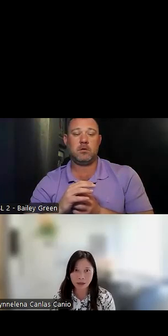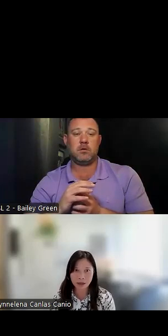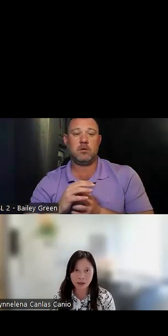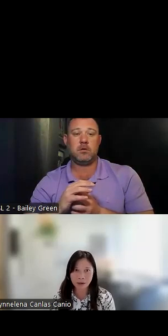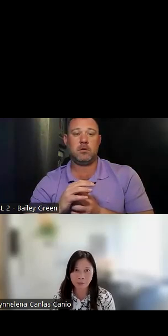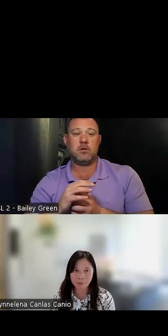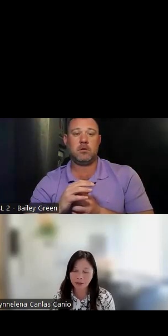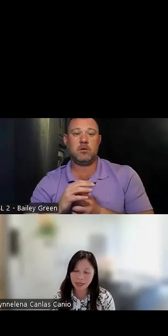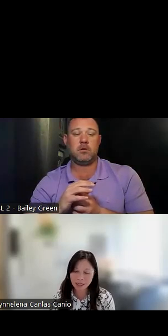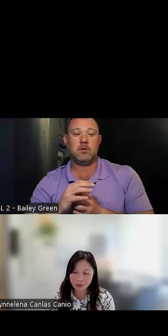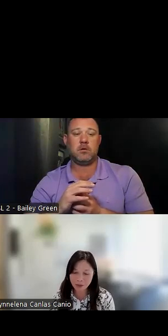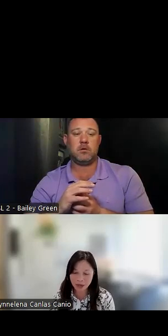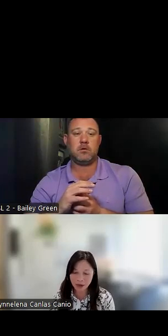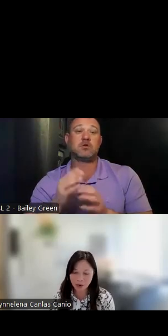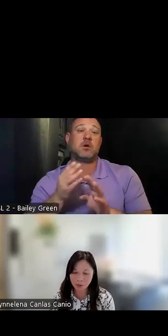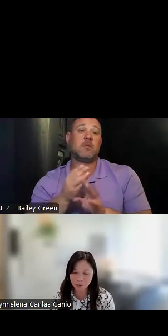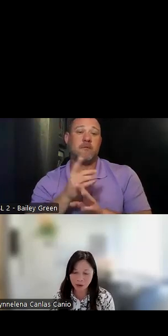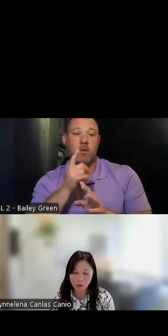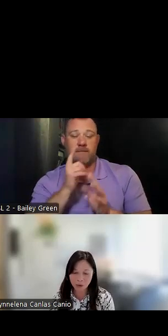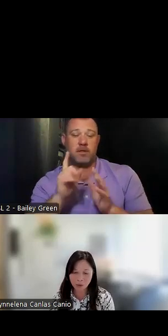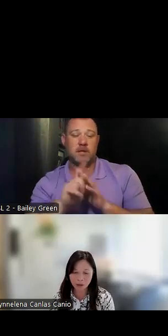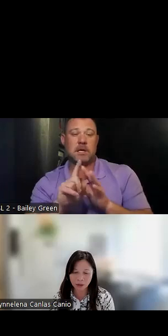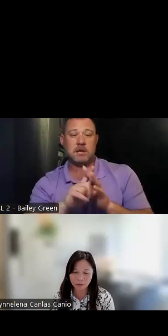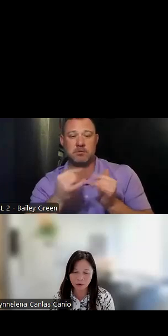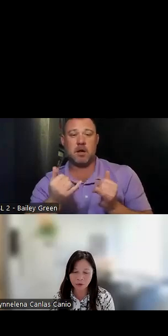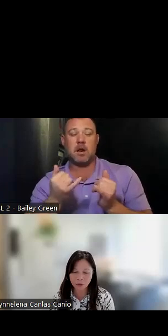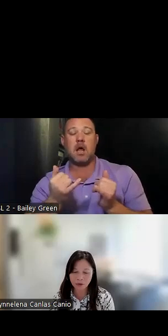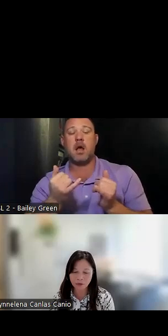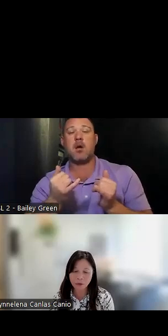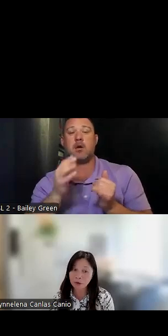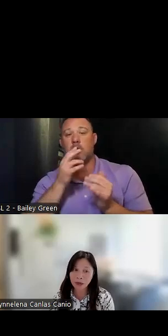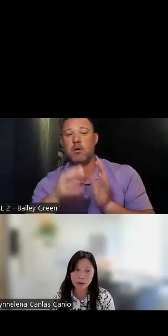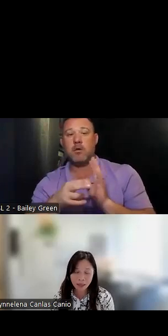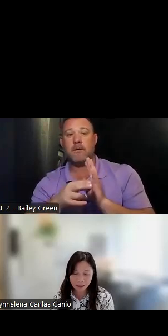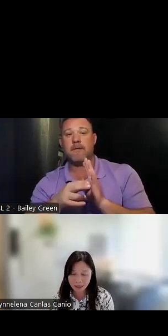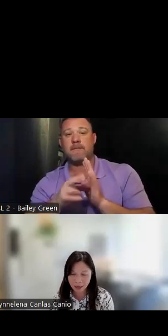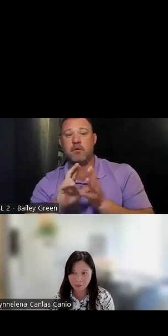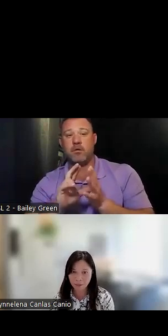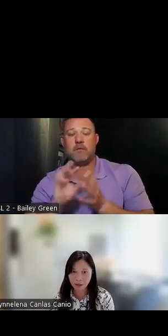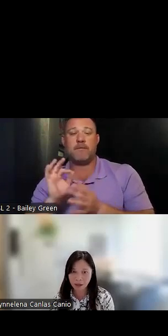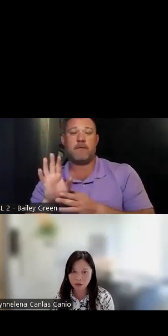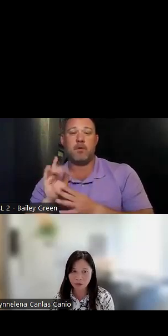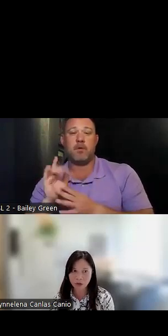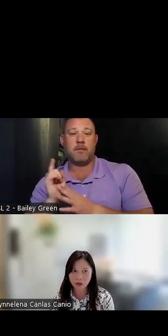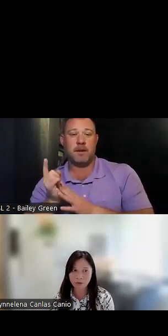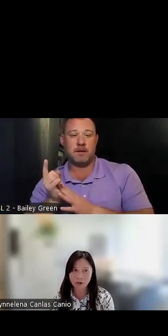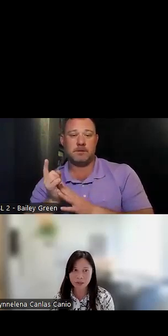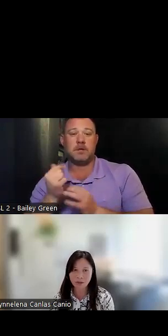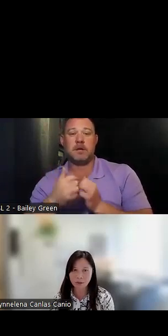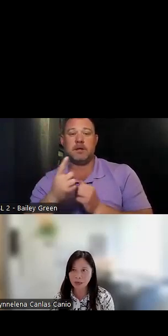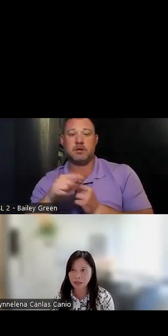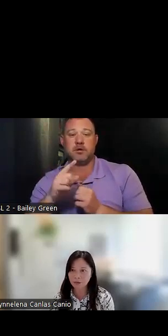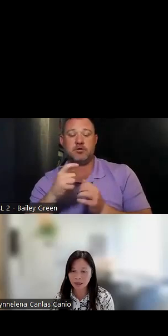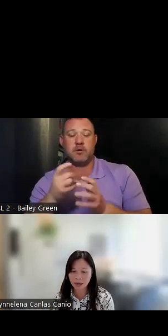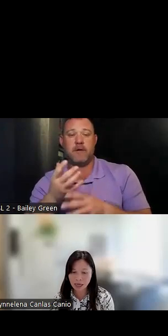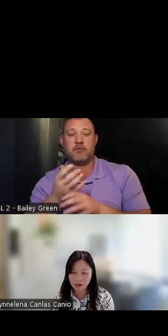get the attendance right now, we will review the February minutes. Each of you should have received